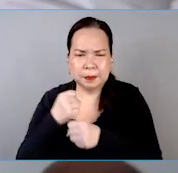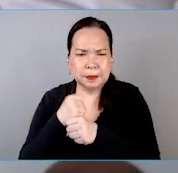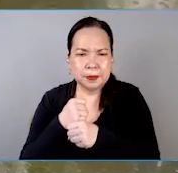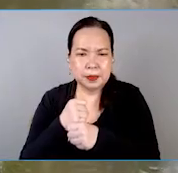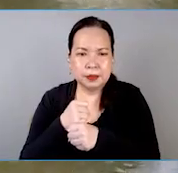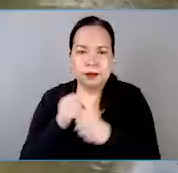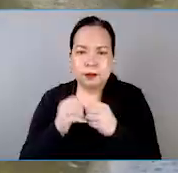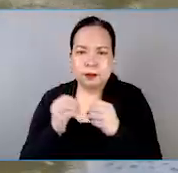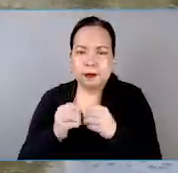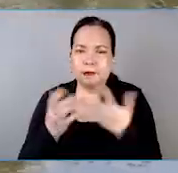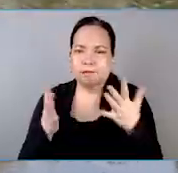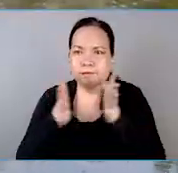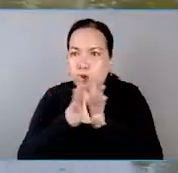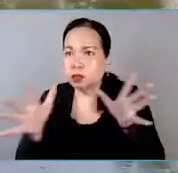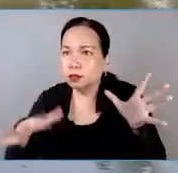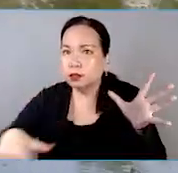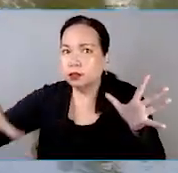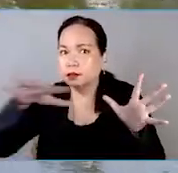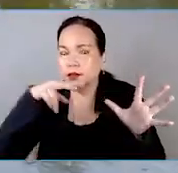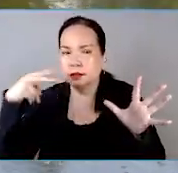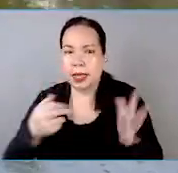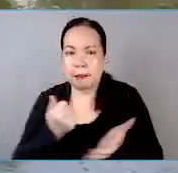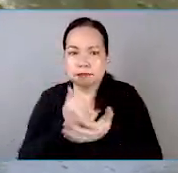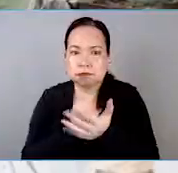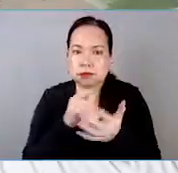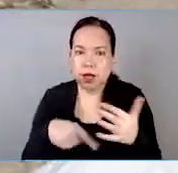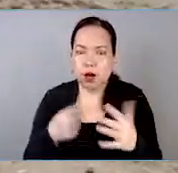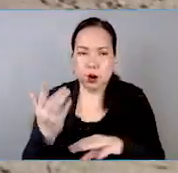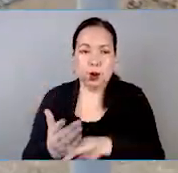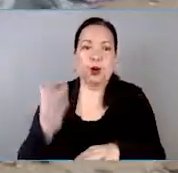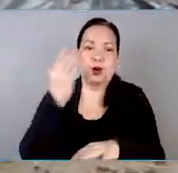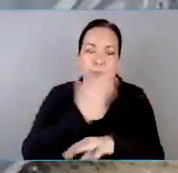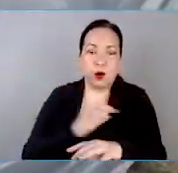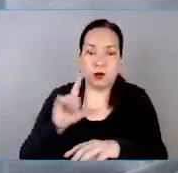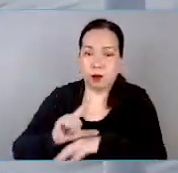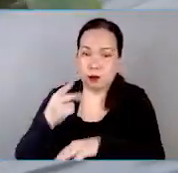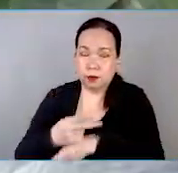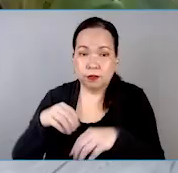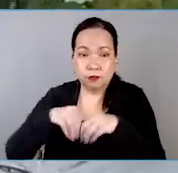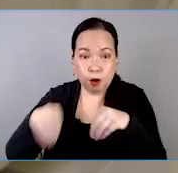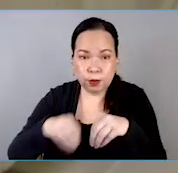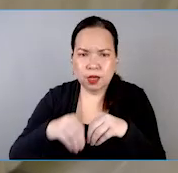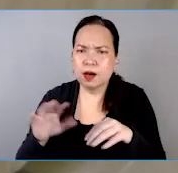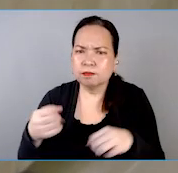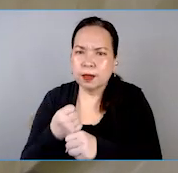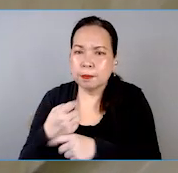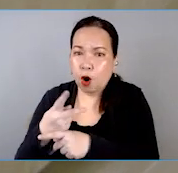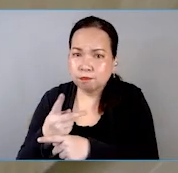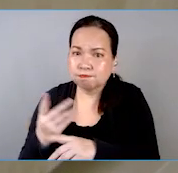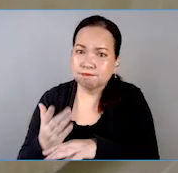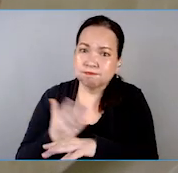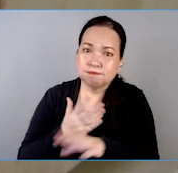holistic approach to augment livelihood of our farmers and to improve the production within the locality. And just